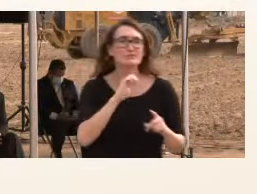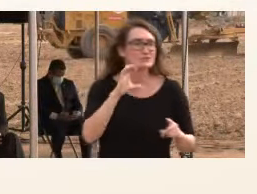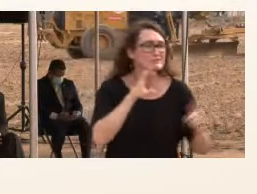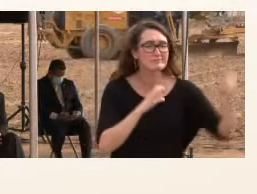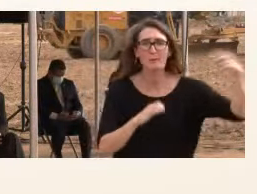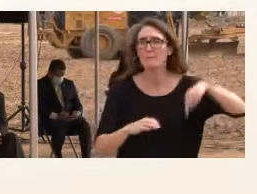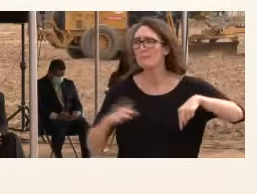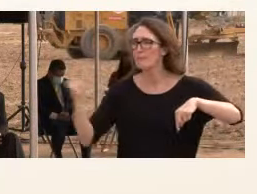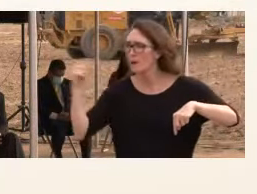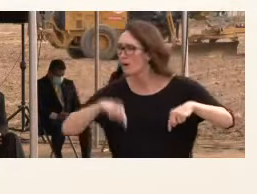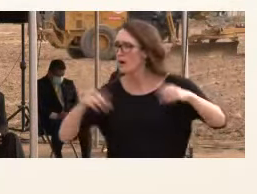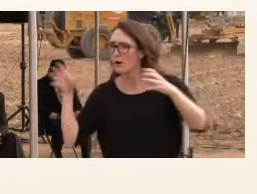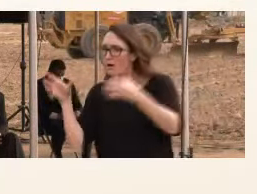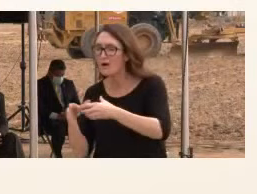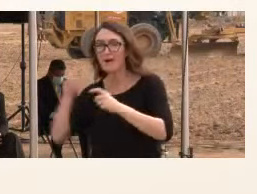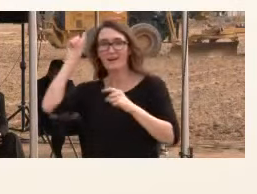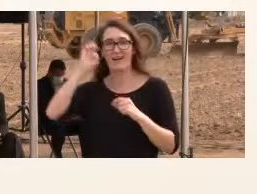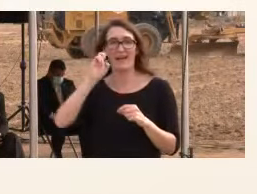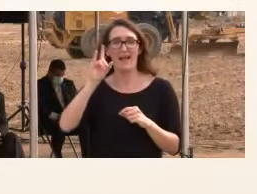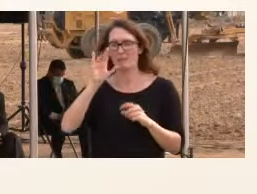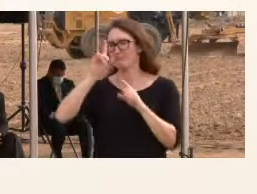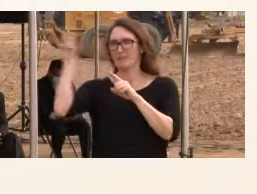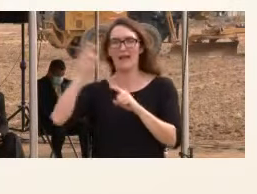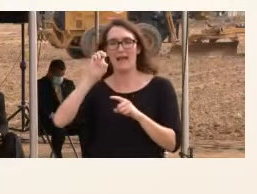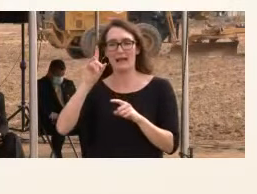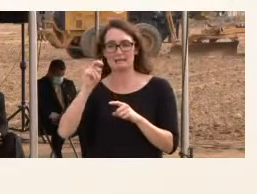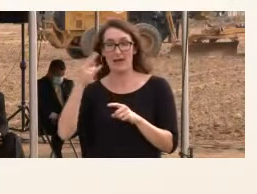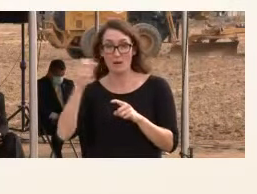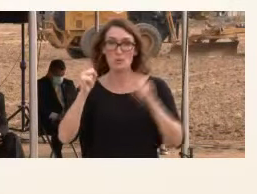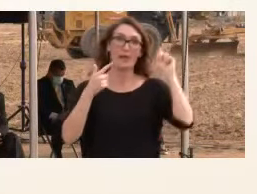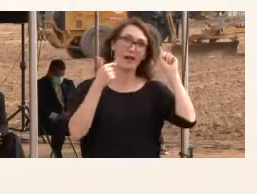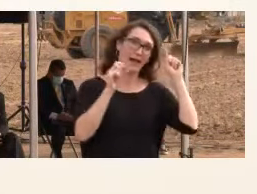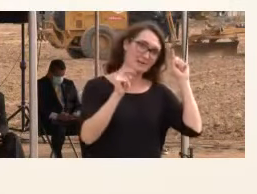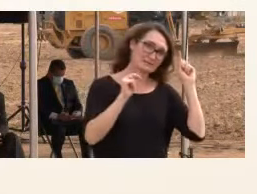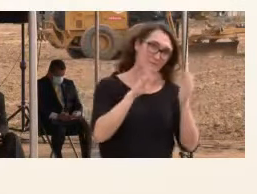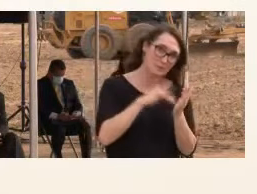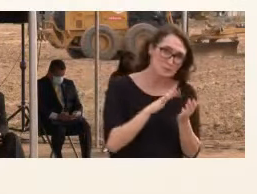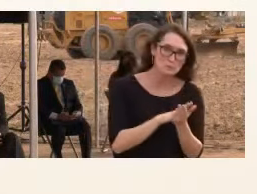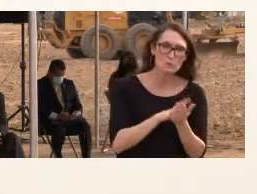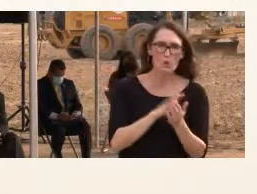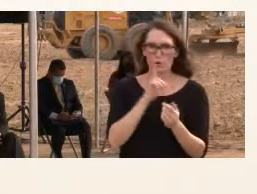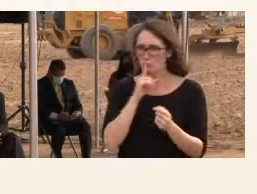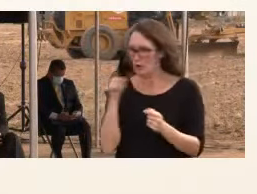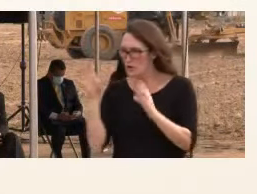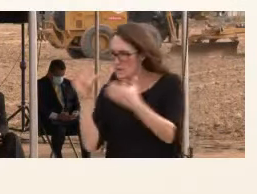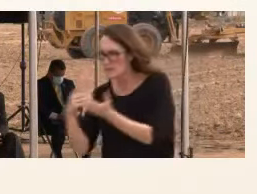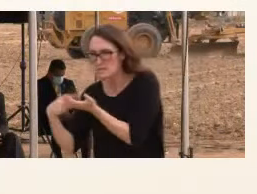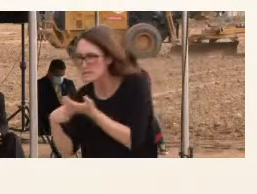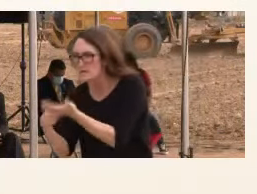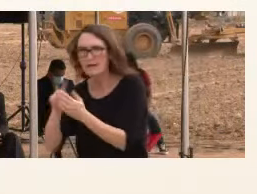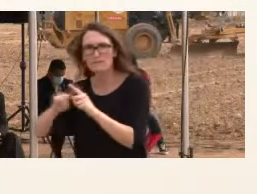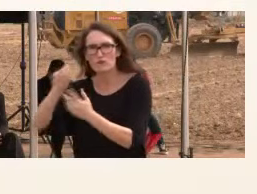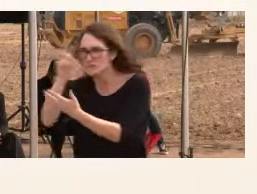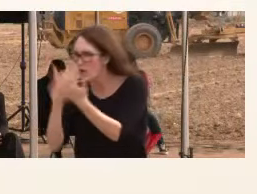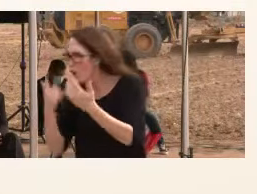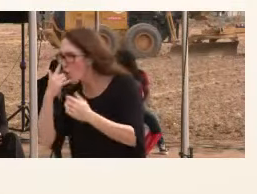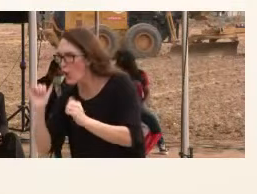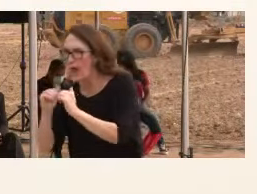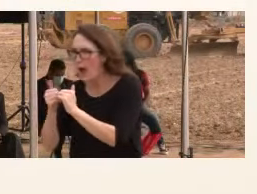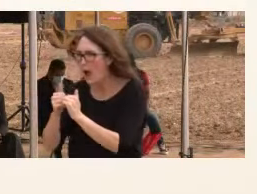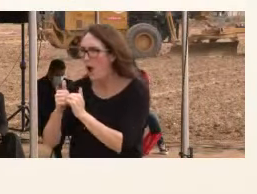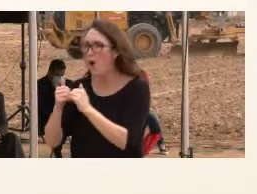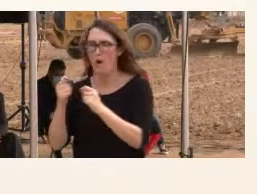seniors, all gathered at Edison High School and Gadsden Middle School, looking at the different designs, coming onto our